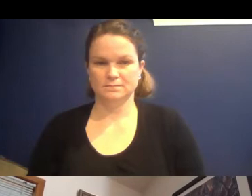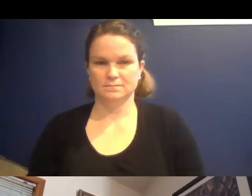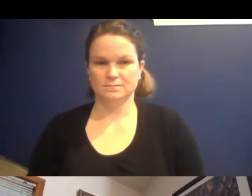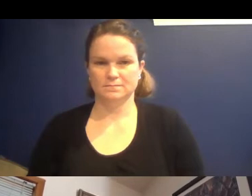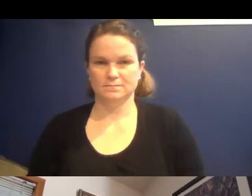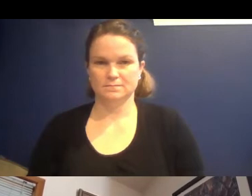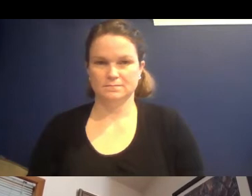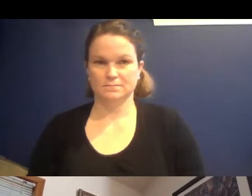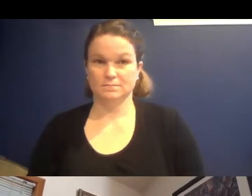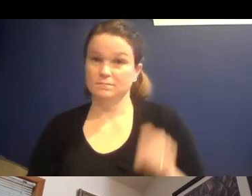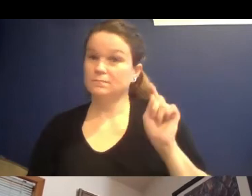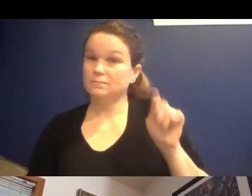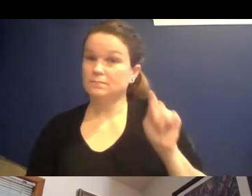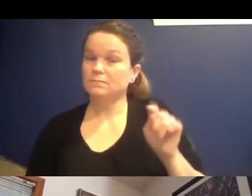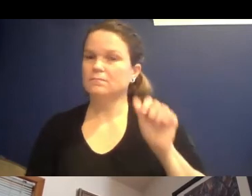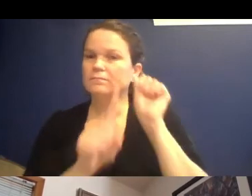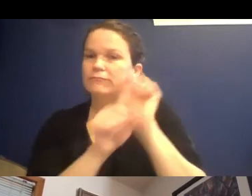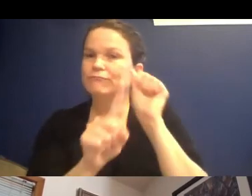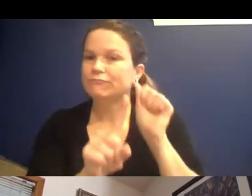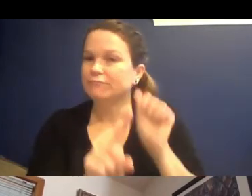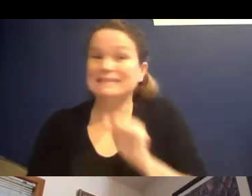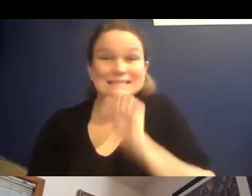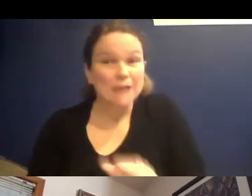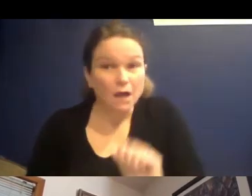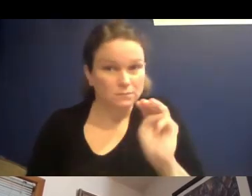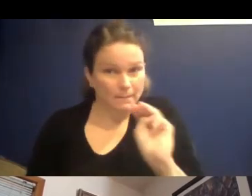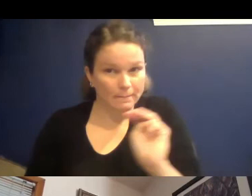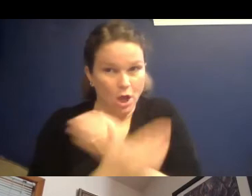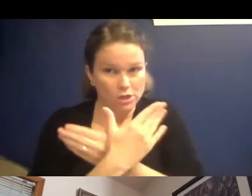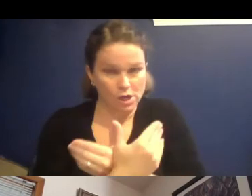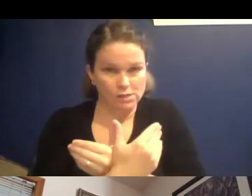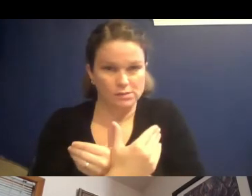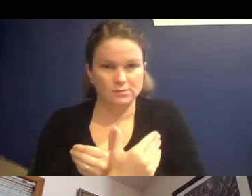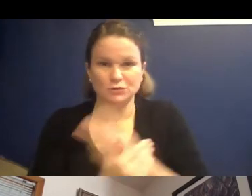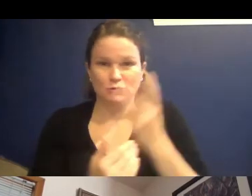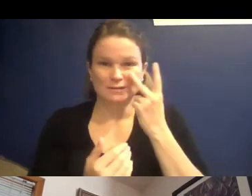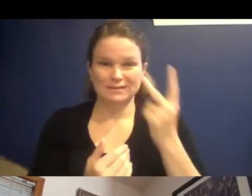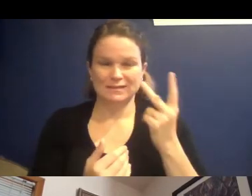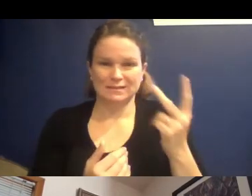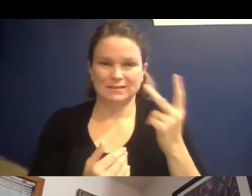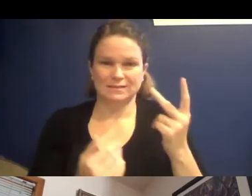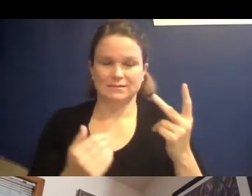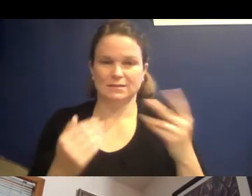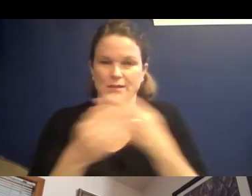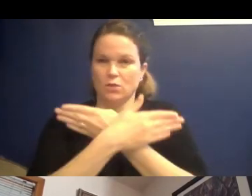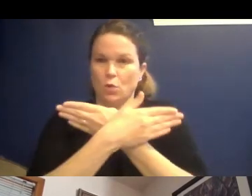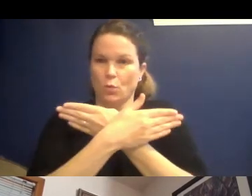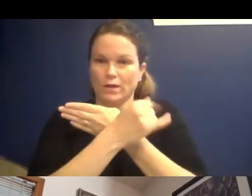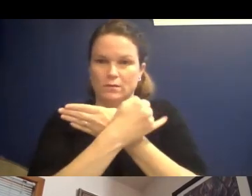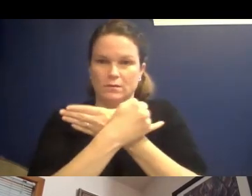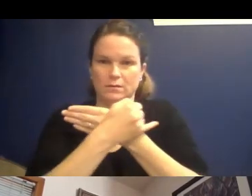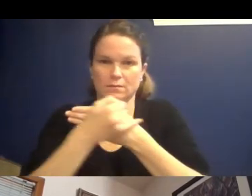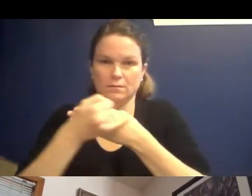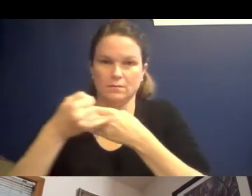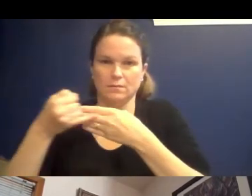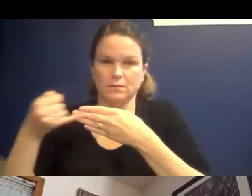So this is a mimic. This is not a monarch. The horizontal line across the wings lets you know